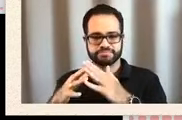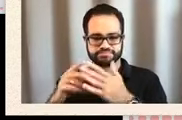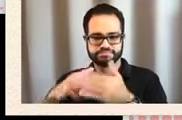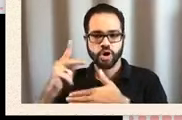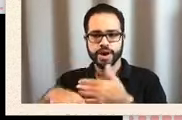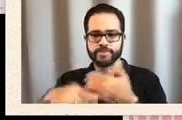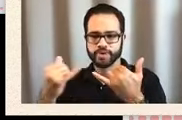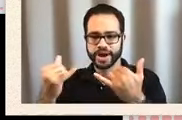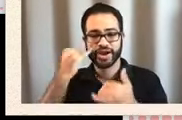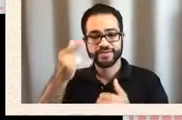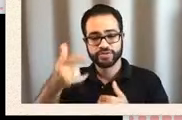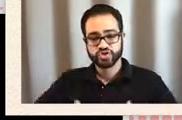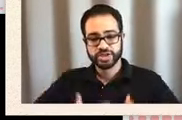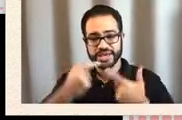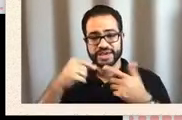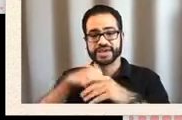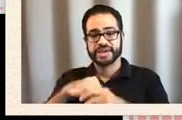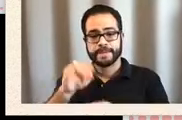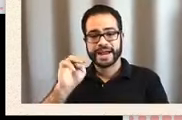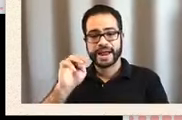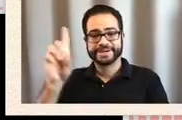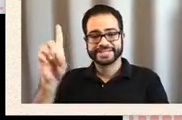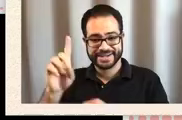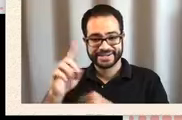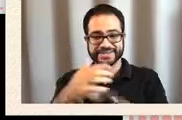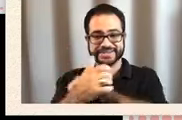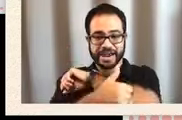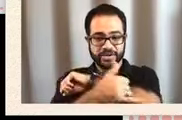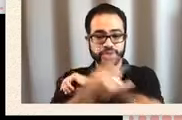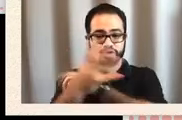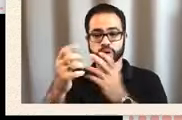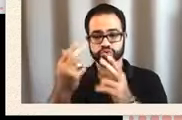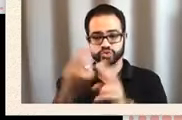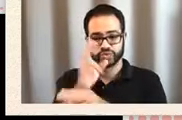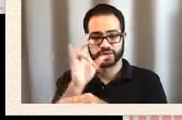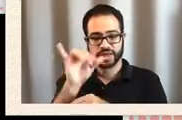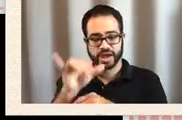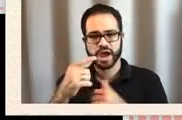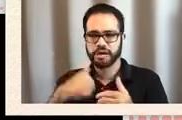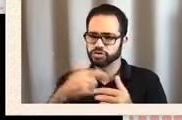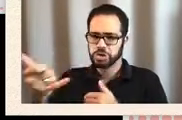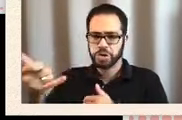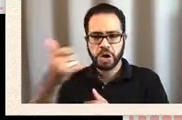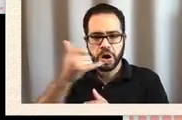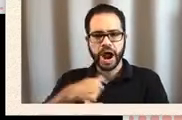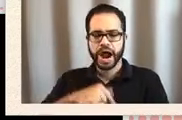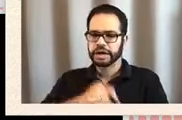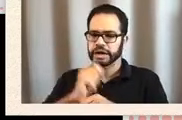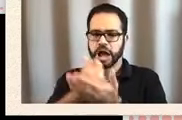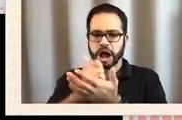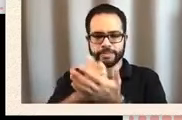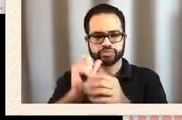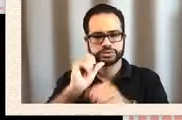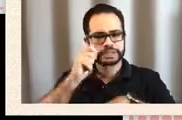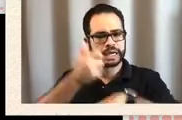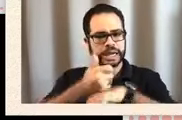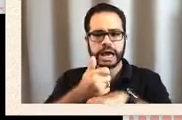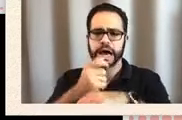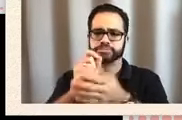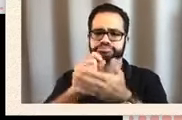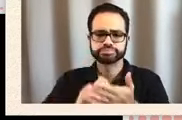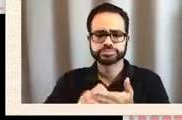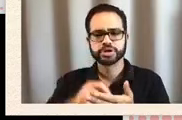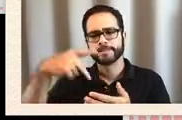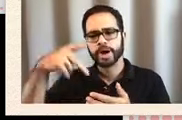and you want to use supported decision-making, call us and I can help you draft the agreement and any other documents like a power of attorney or healthcare